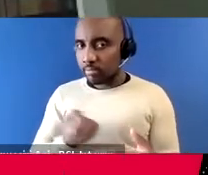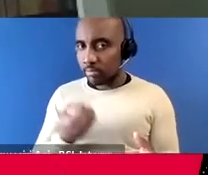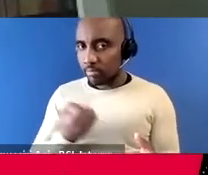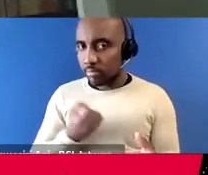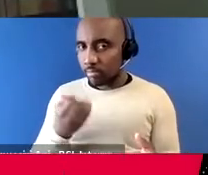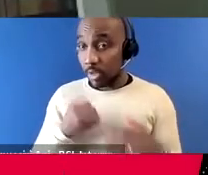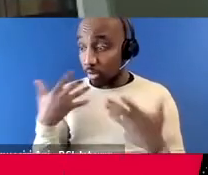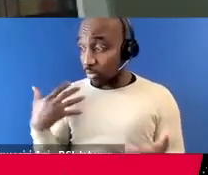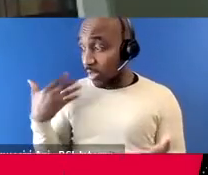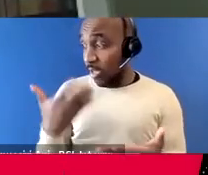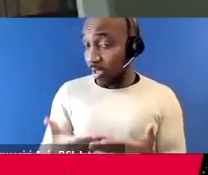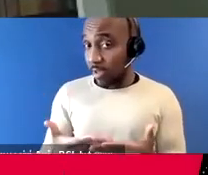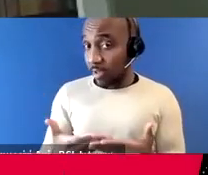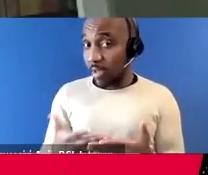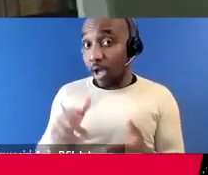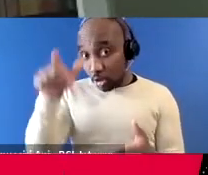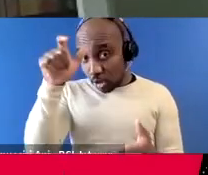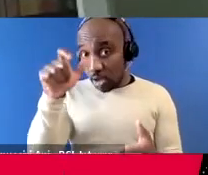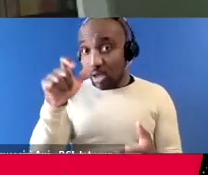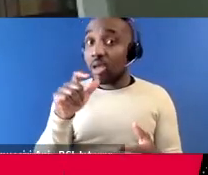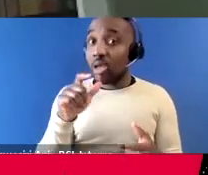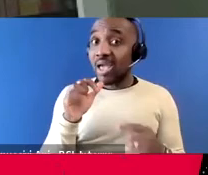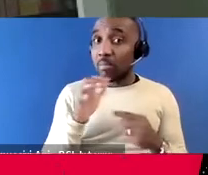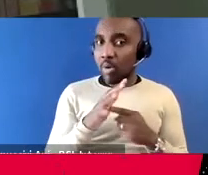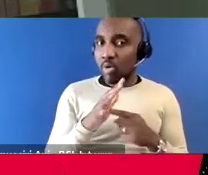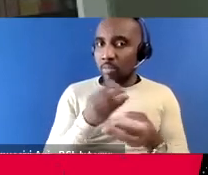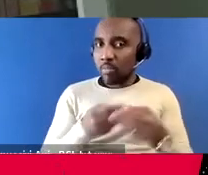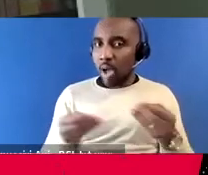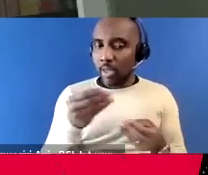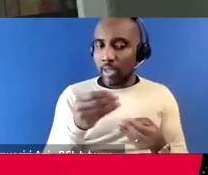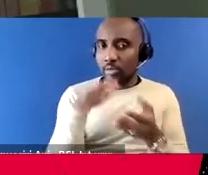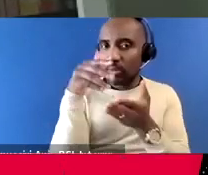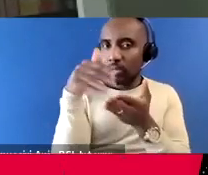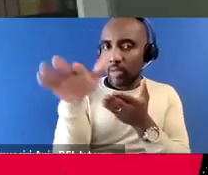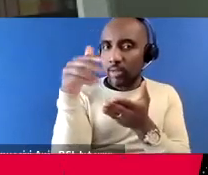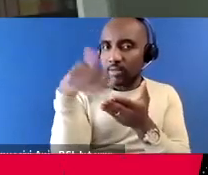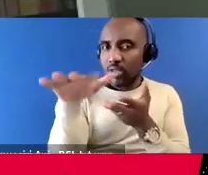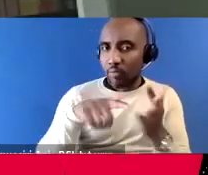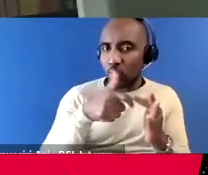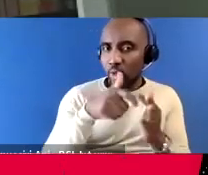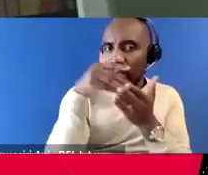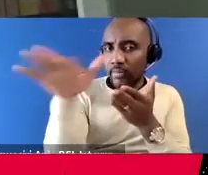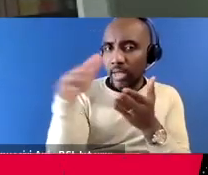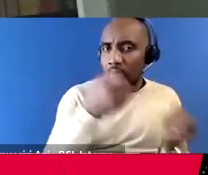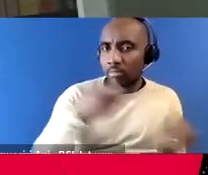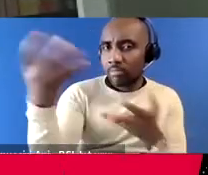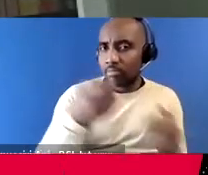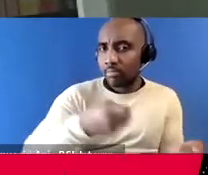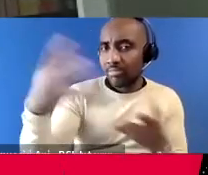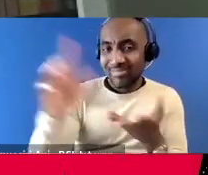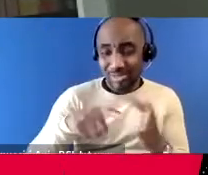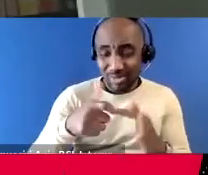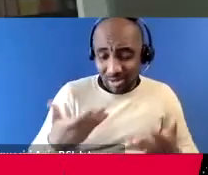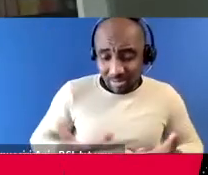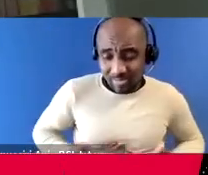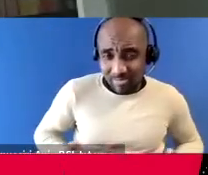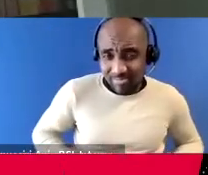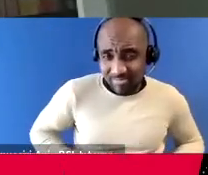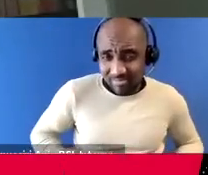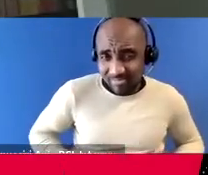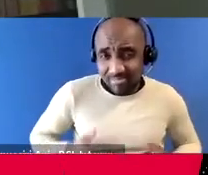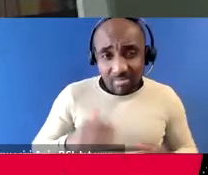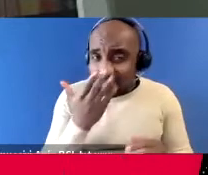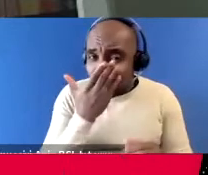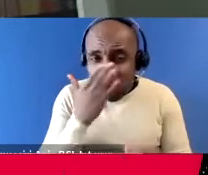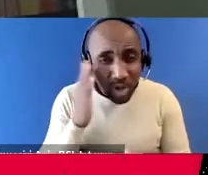a priority market for the UK. And we can see when we look at those priority markets that the UK has no qualms. This isn't